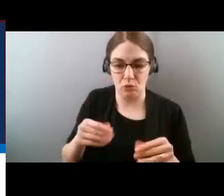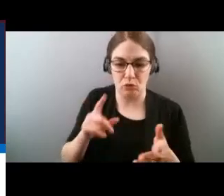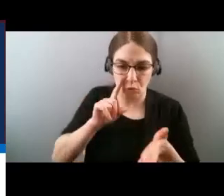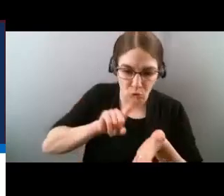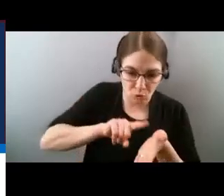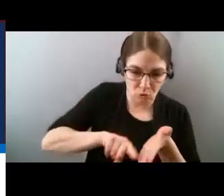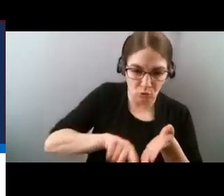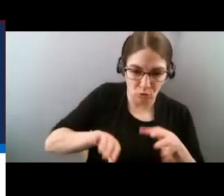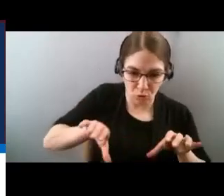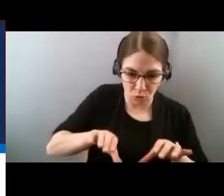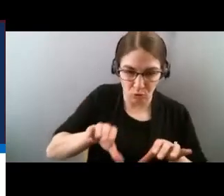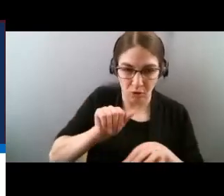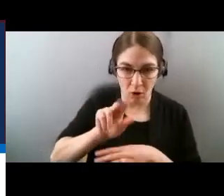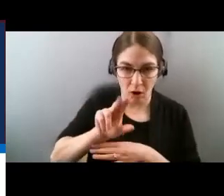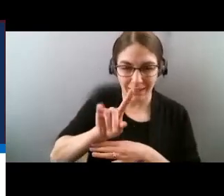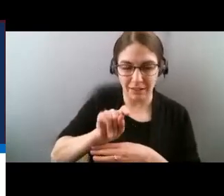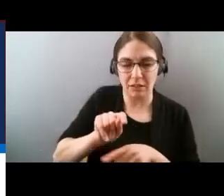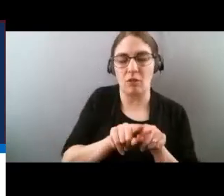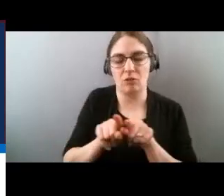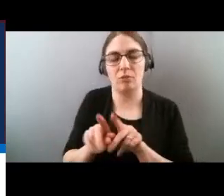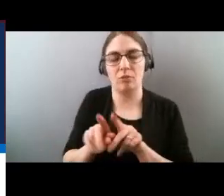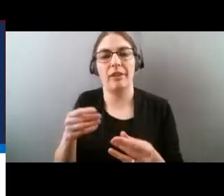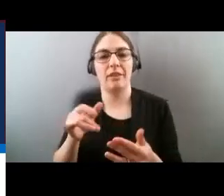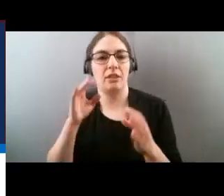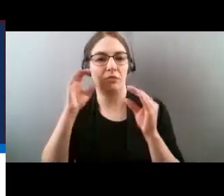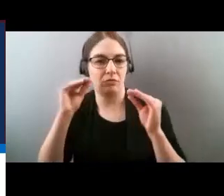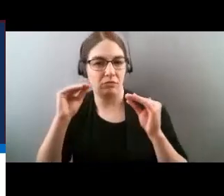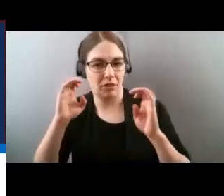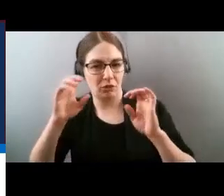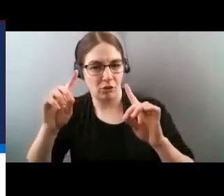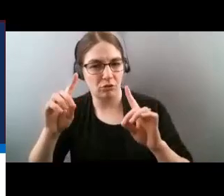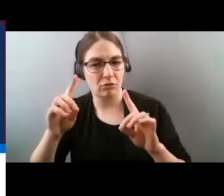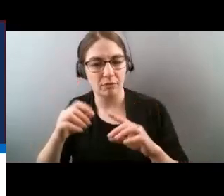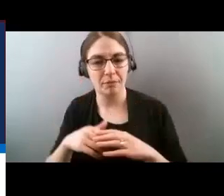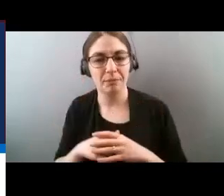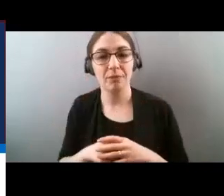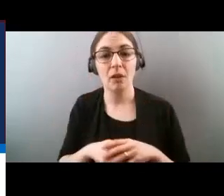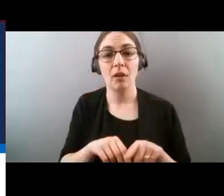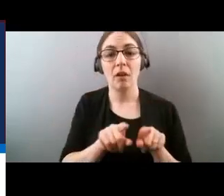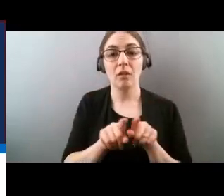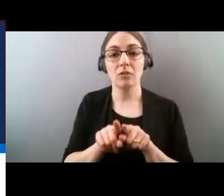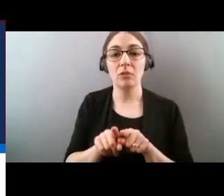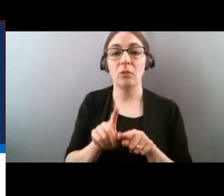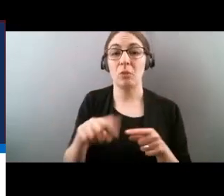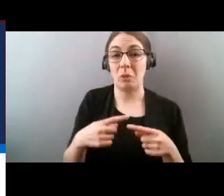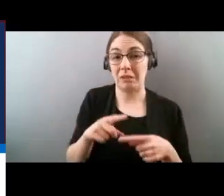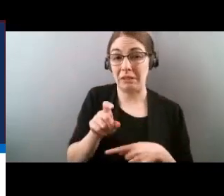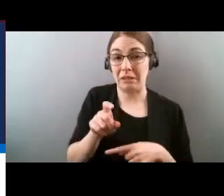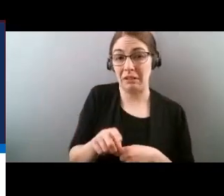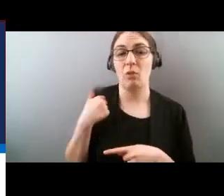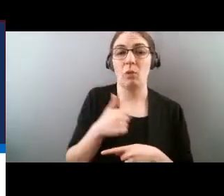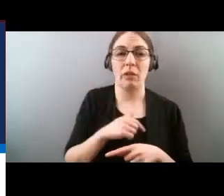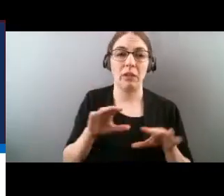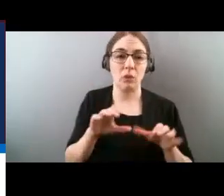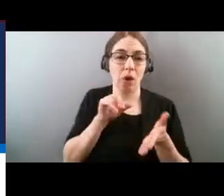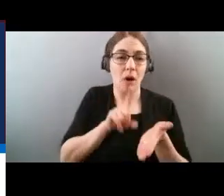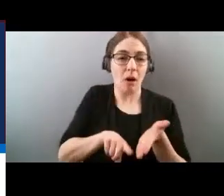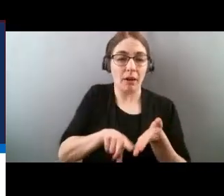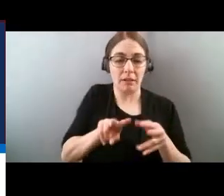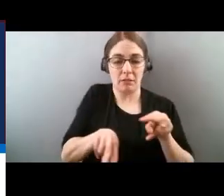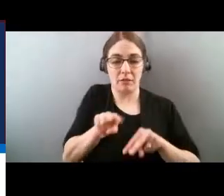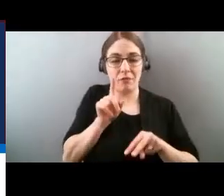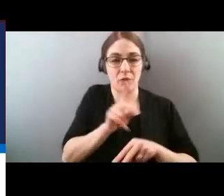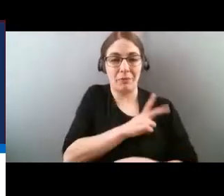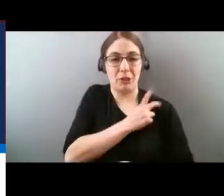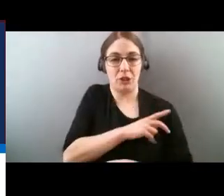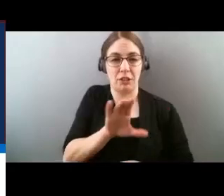then on an as needed basis, what I've done is audit patient charts and find or look for any